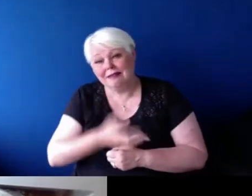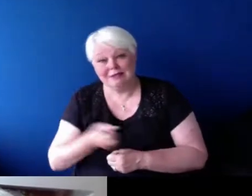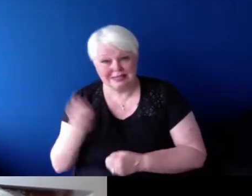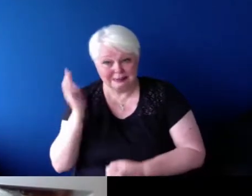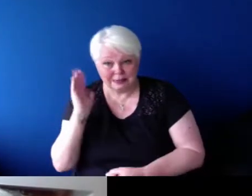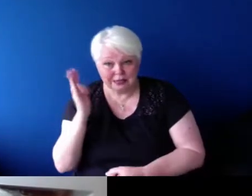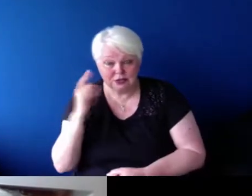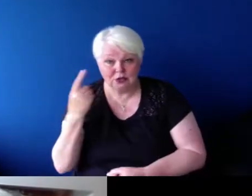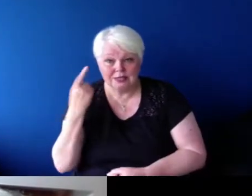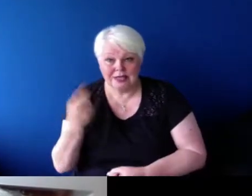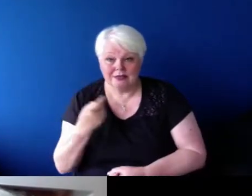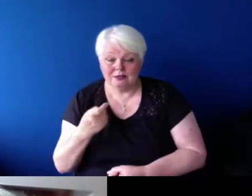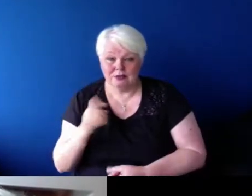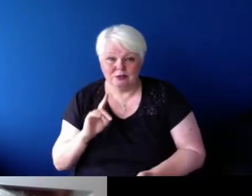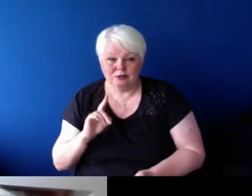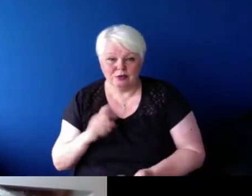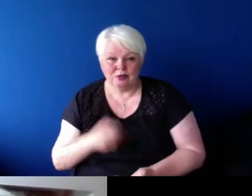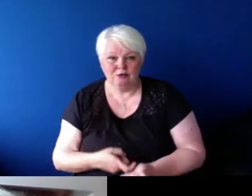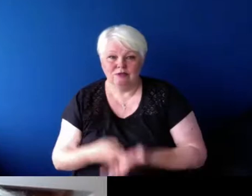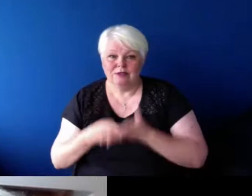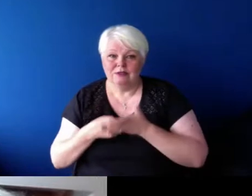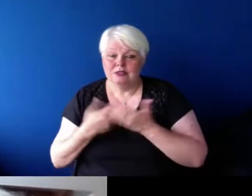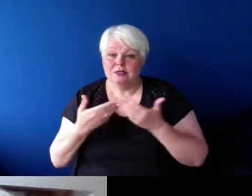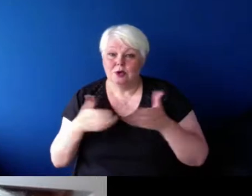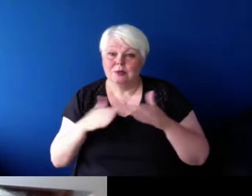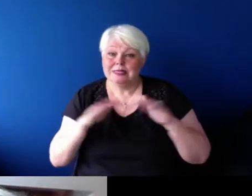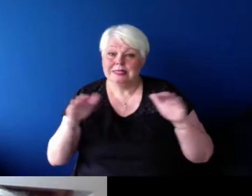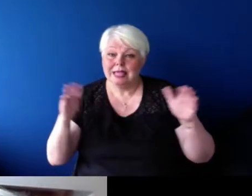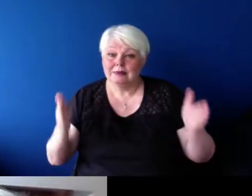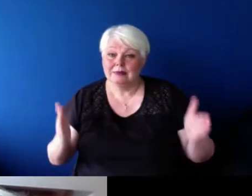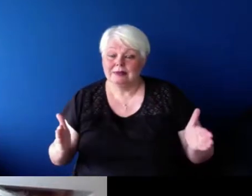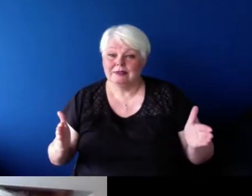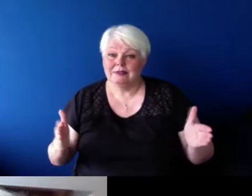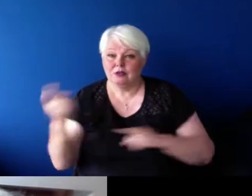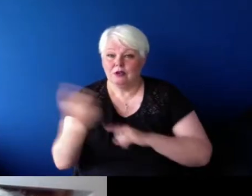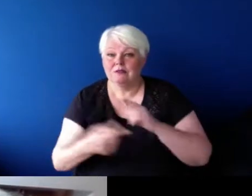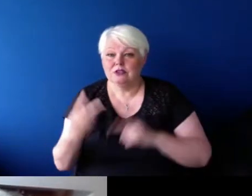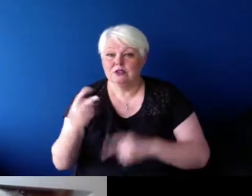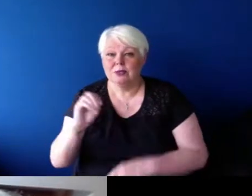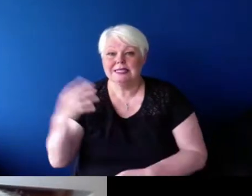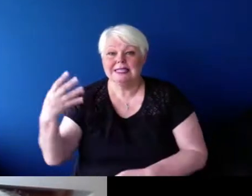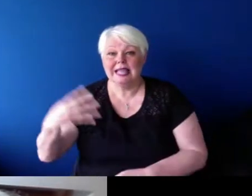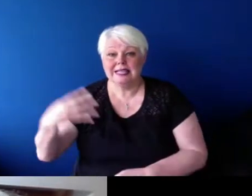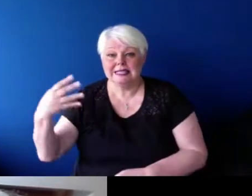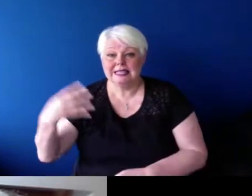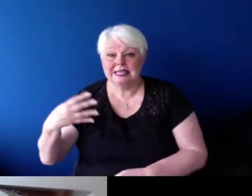you referenced somewhere else, an open table at the conference in 2019 as you took up the role.